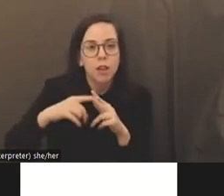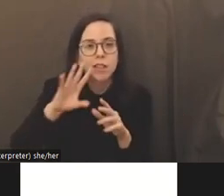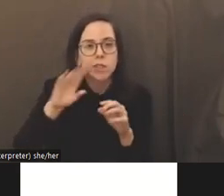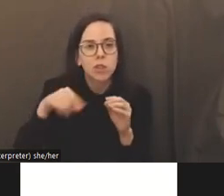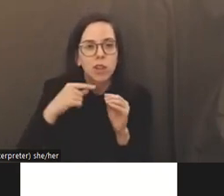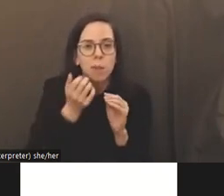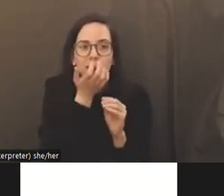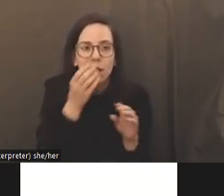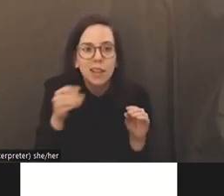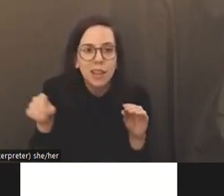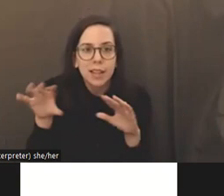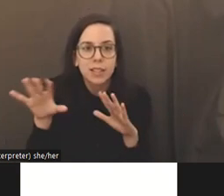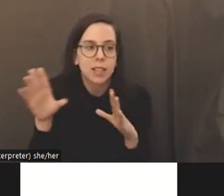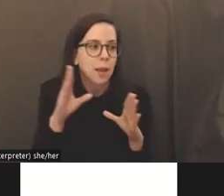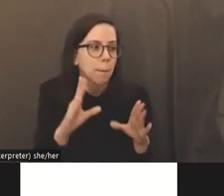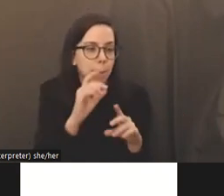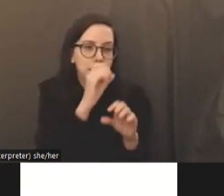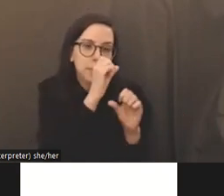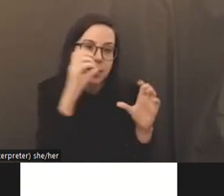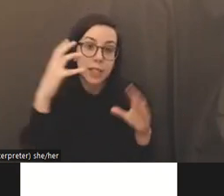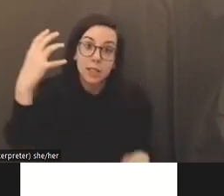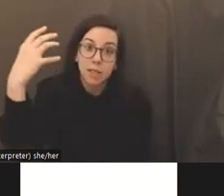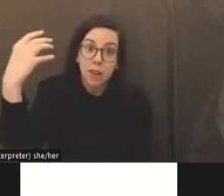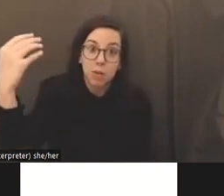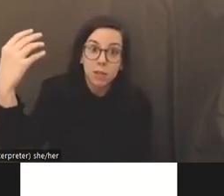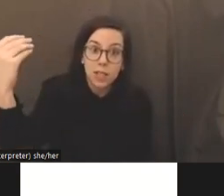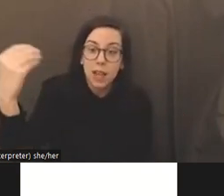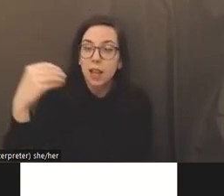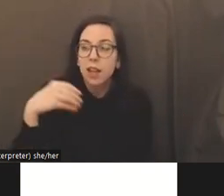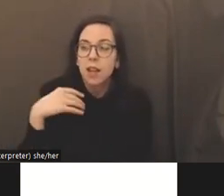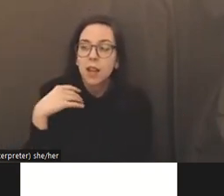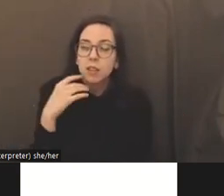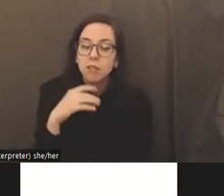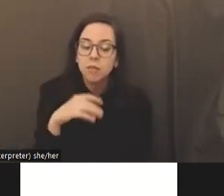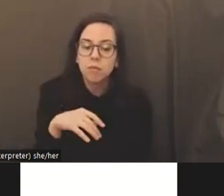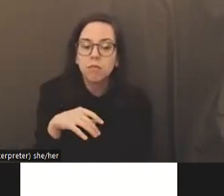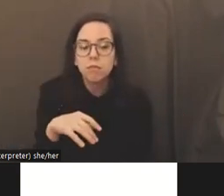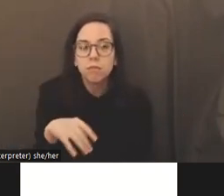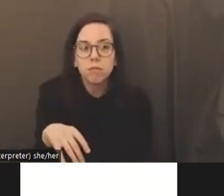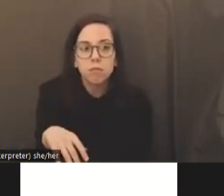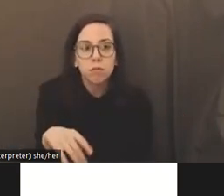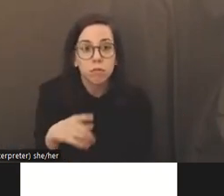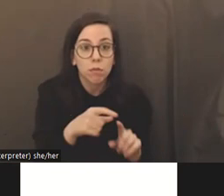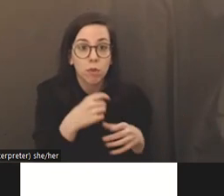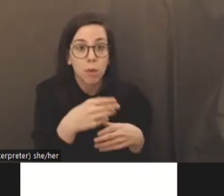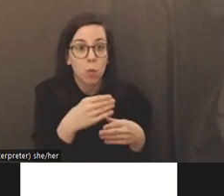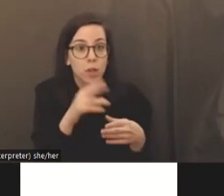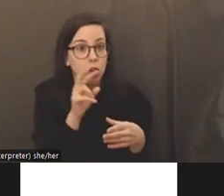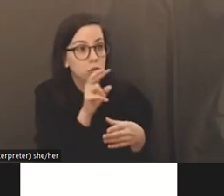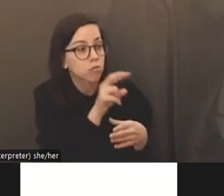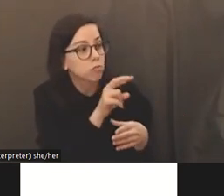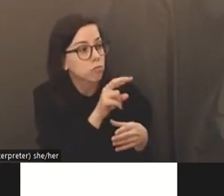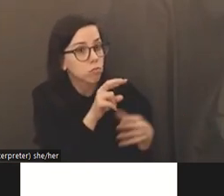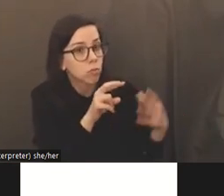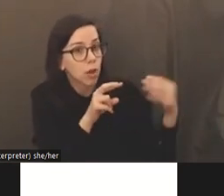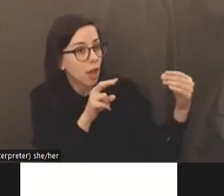landscape, dealing with scenes of the outside world, scenes that we look out of our windows literally